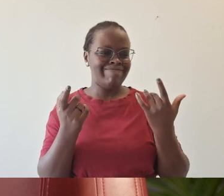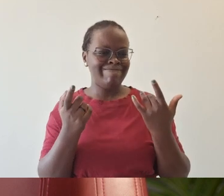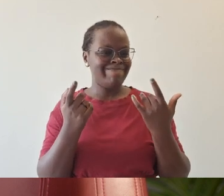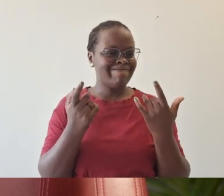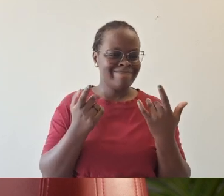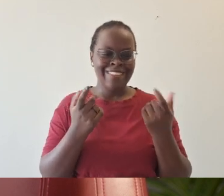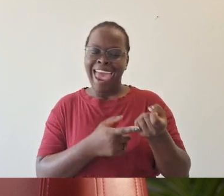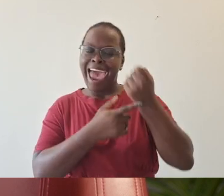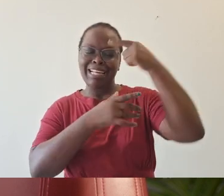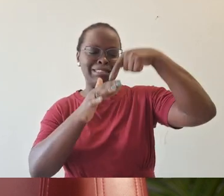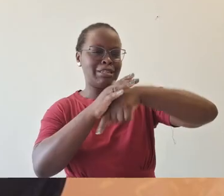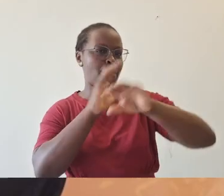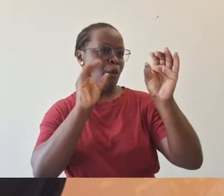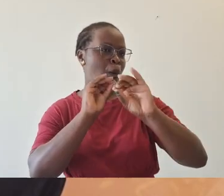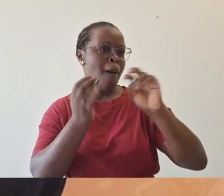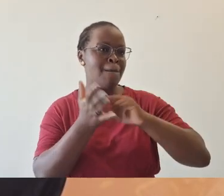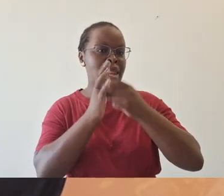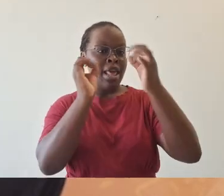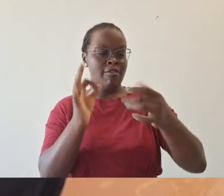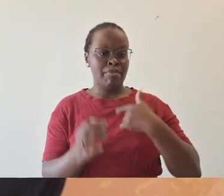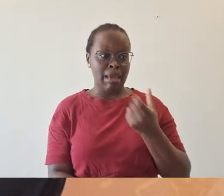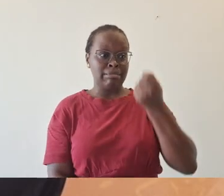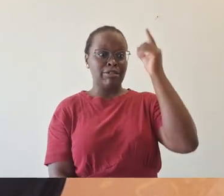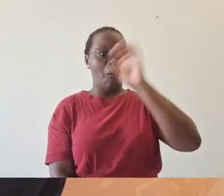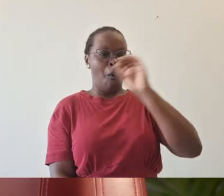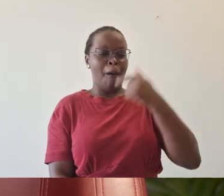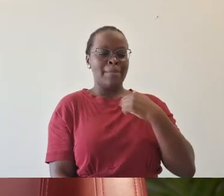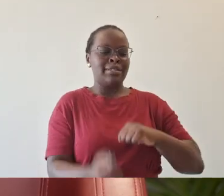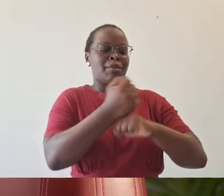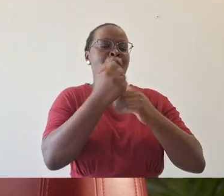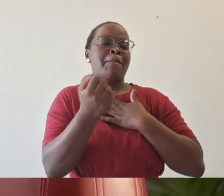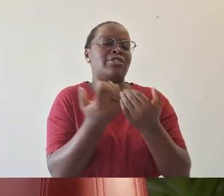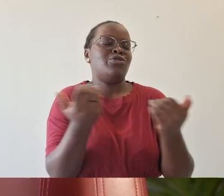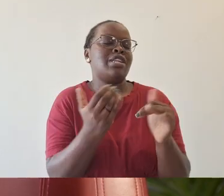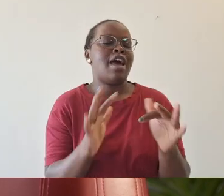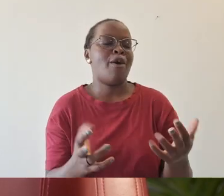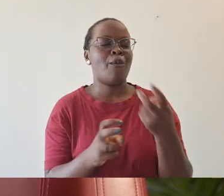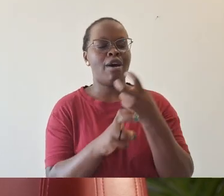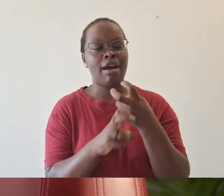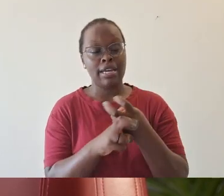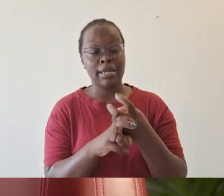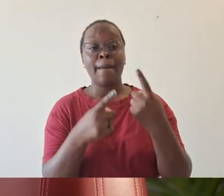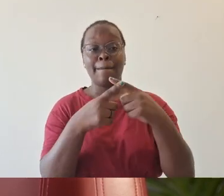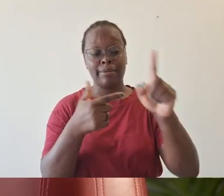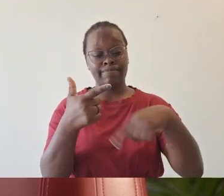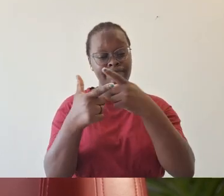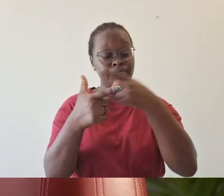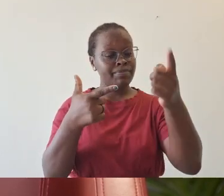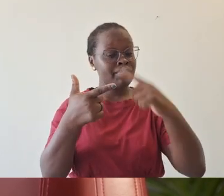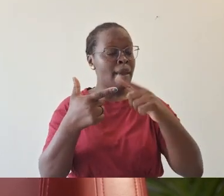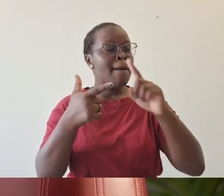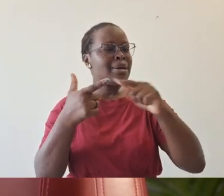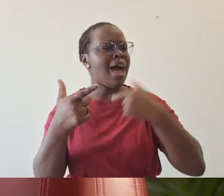feel they don't have the skills to support. They don't understand the content when the child comes back with all the assignments that they need to support. But then there is also